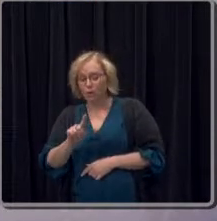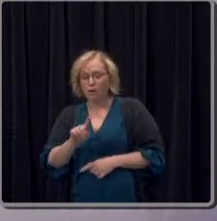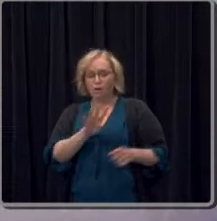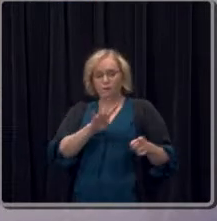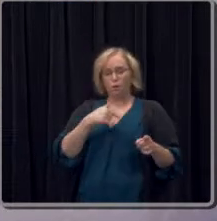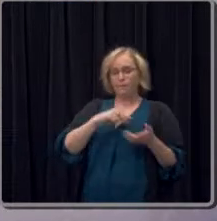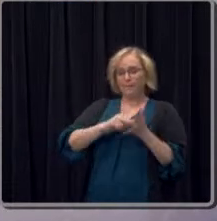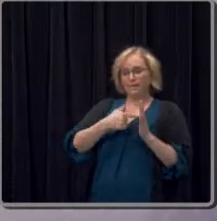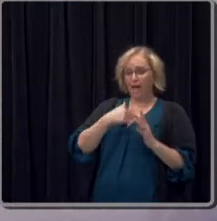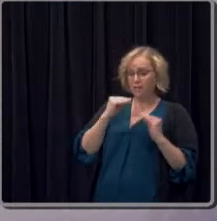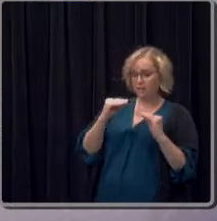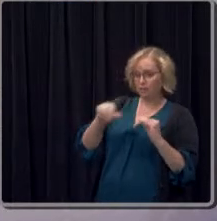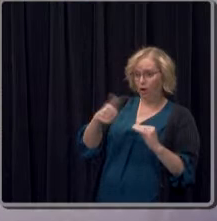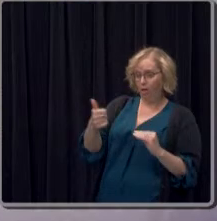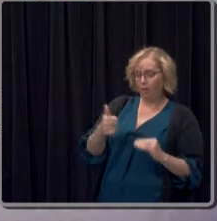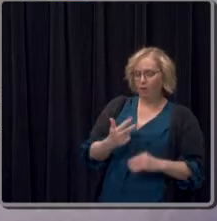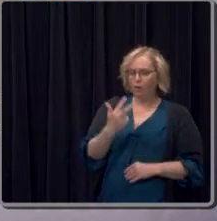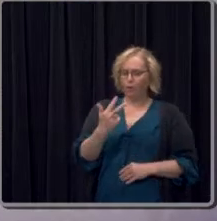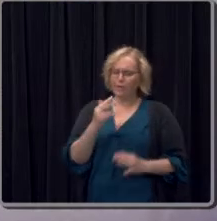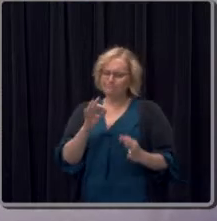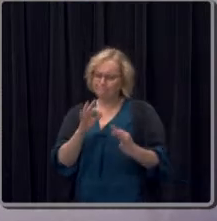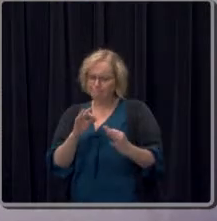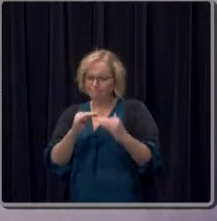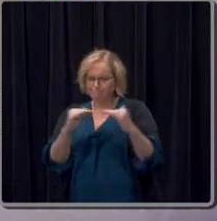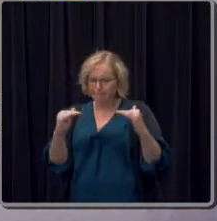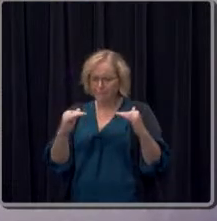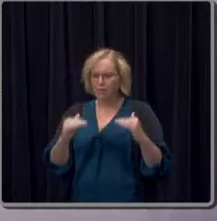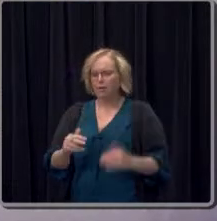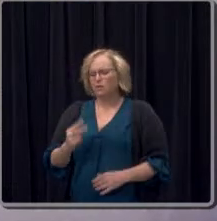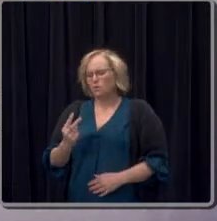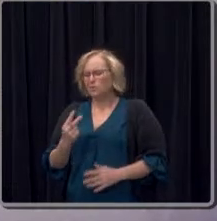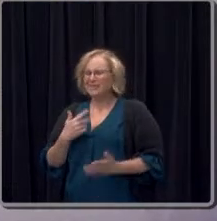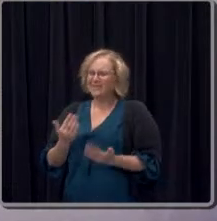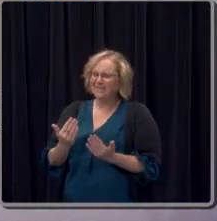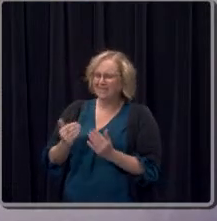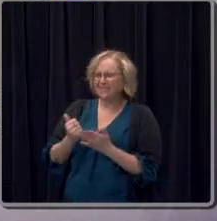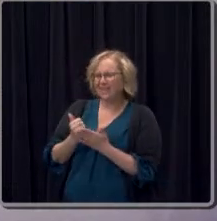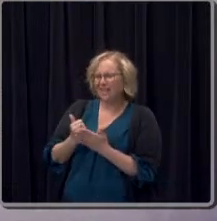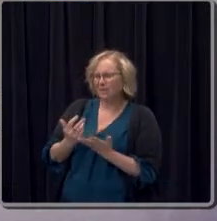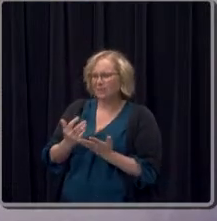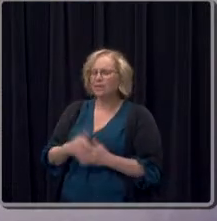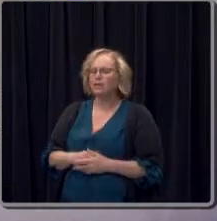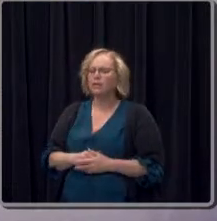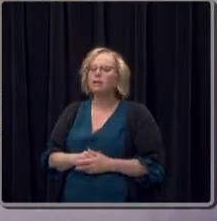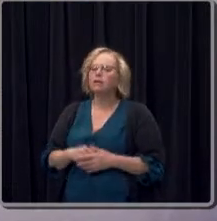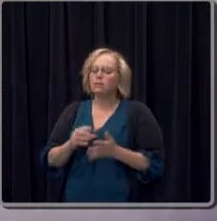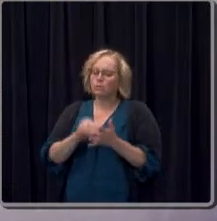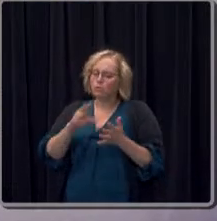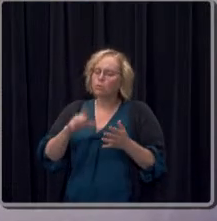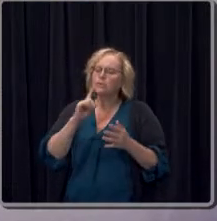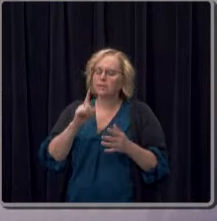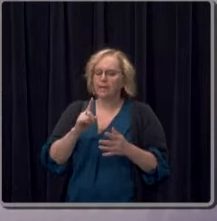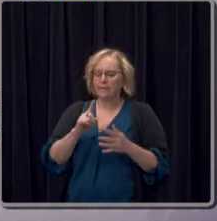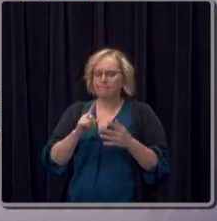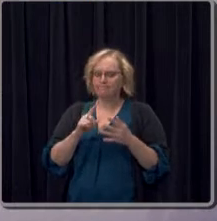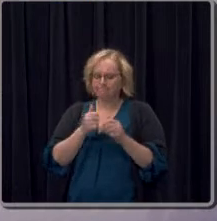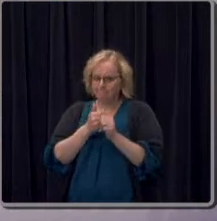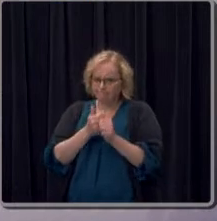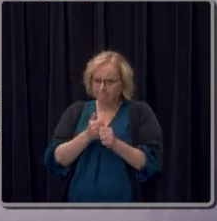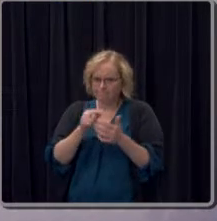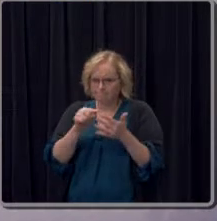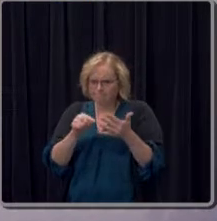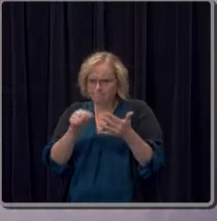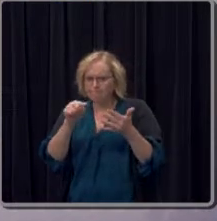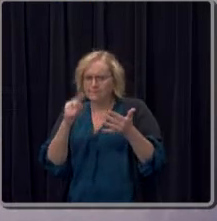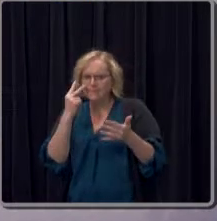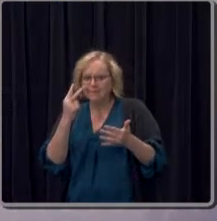else. 3, I'm right there. And then 2, and then 1, I need some help. And so the students are always able to like track and be able to have the understanding of where they